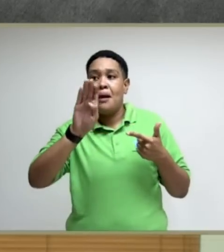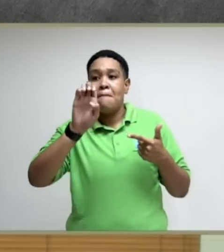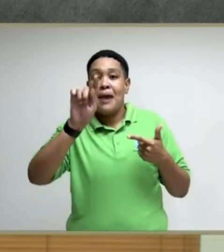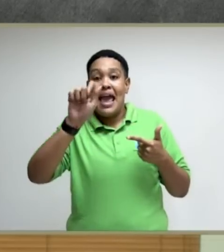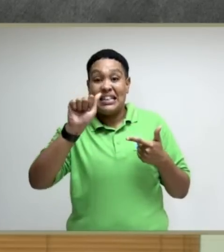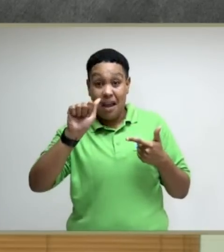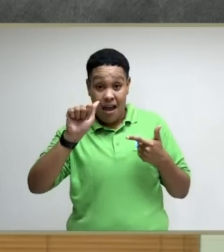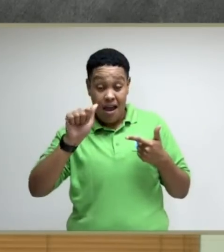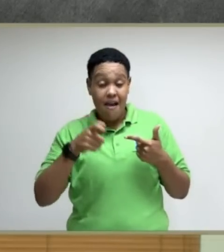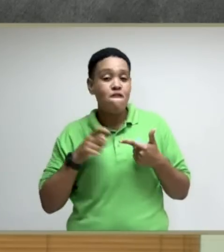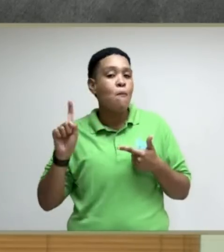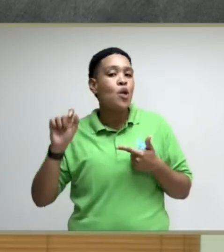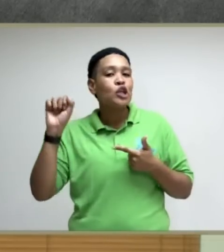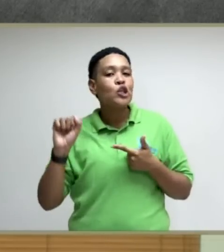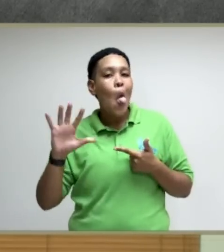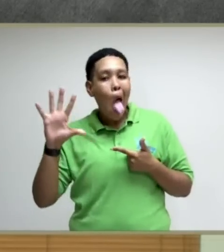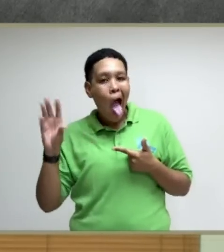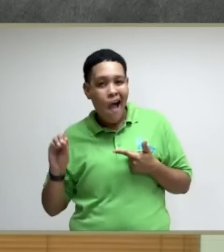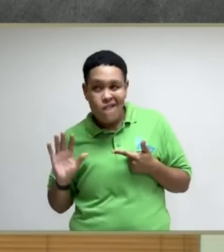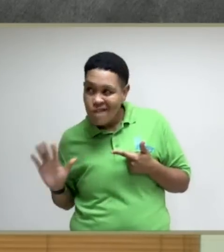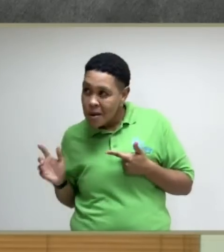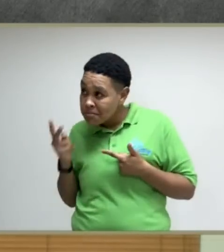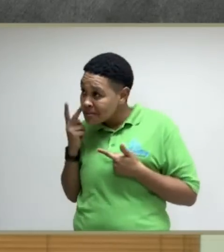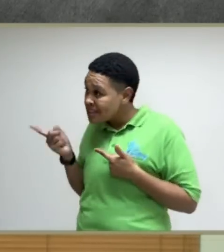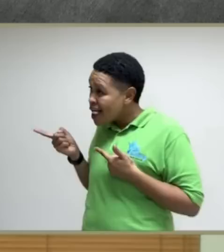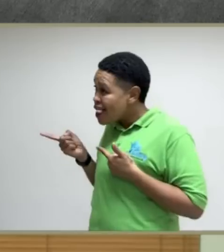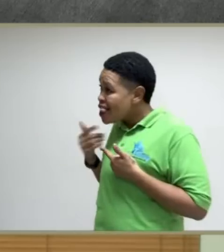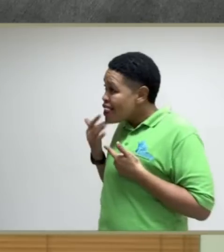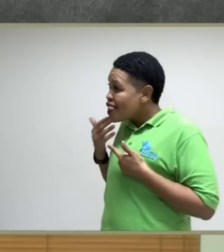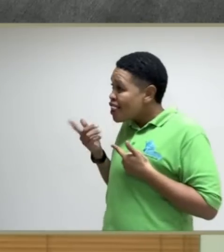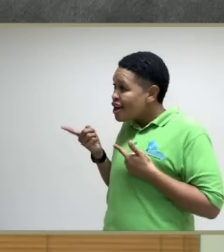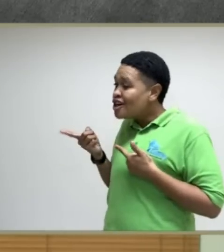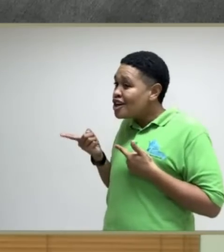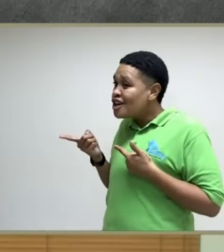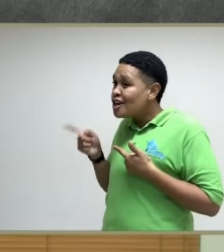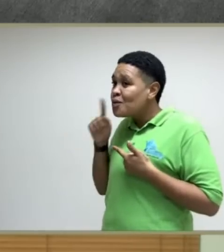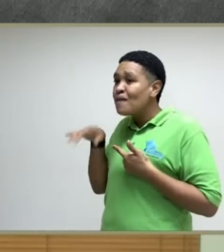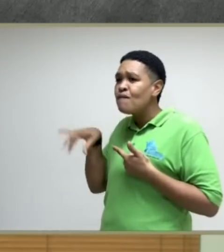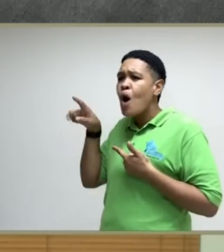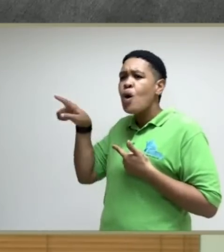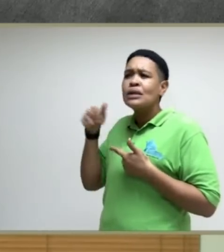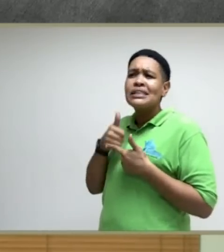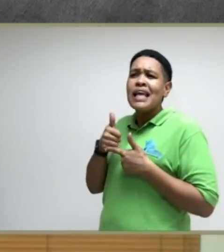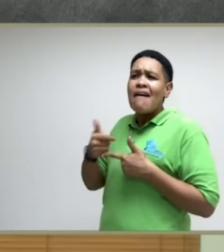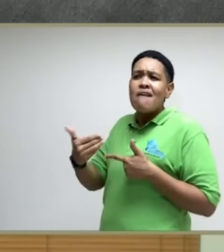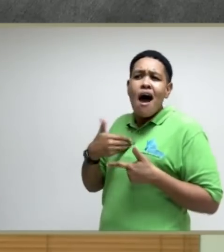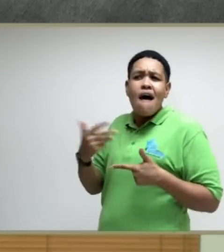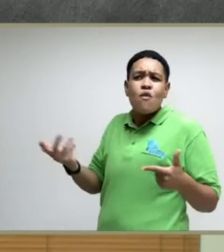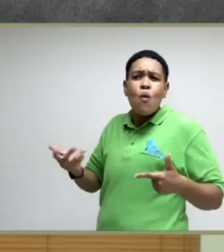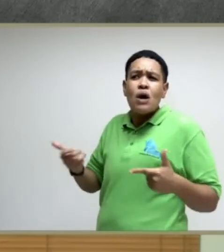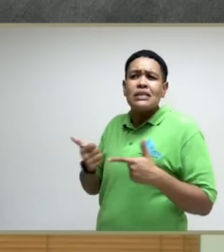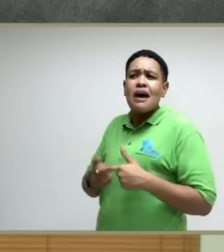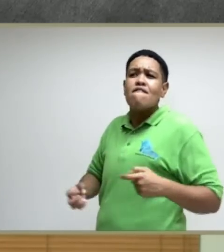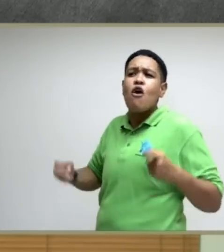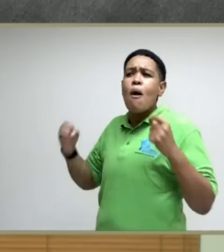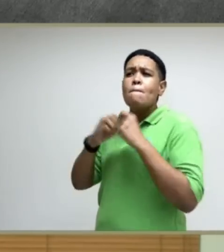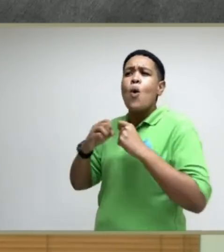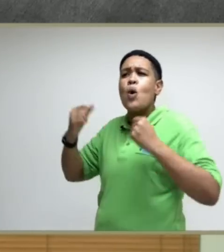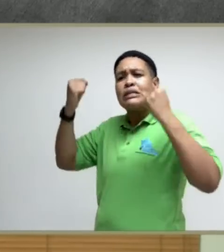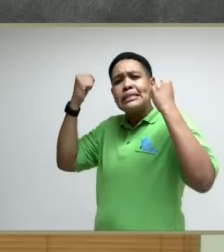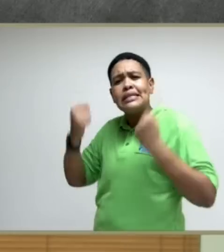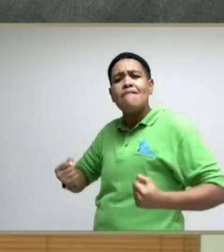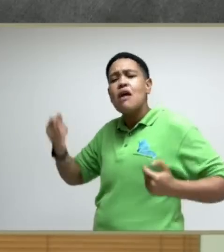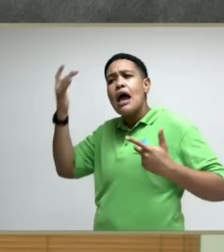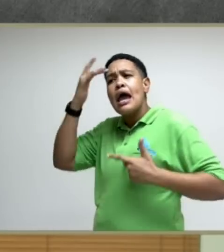is the South African variant, which was also found to be to have a more severe illness in